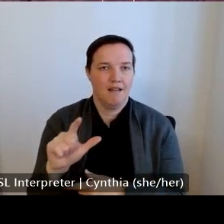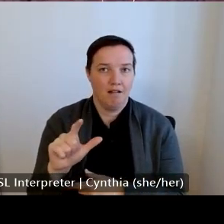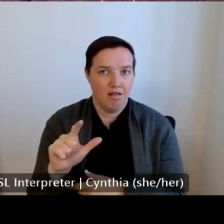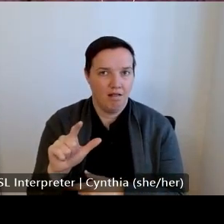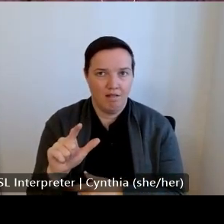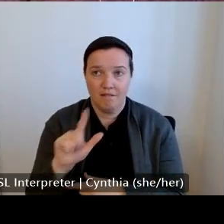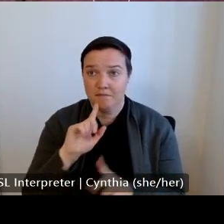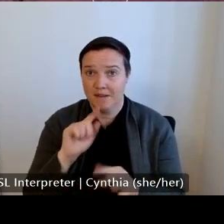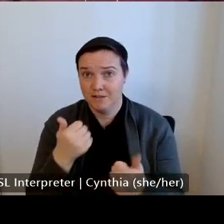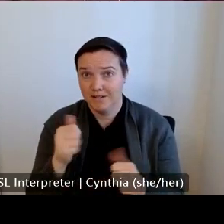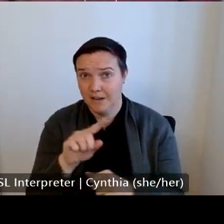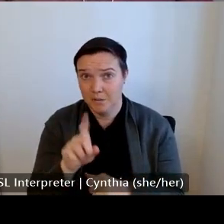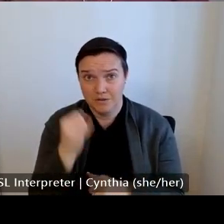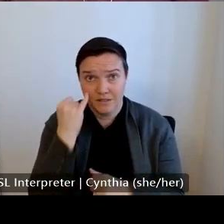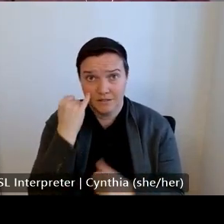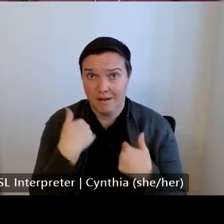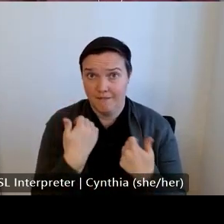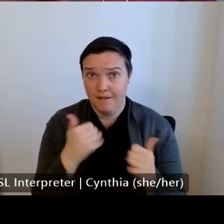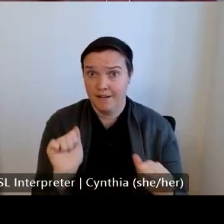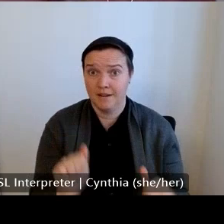questions.